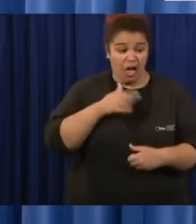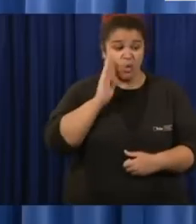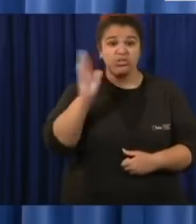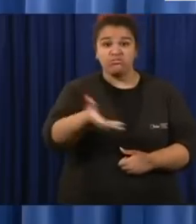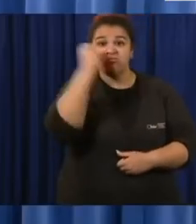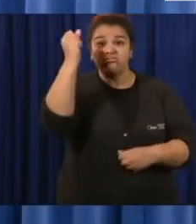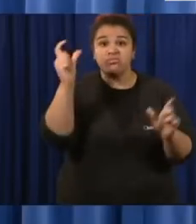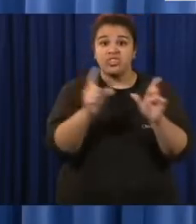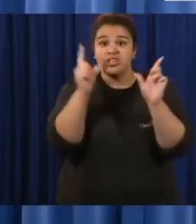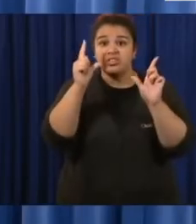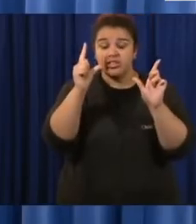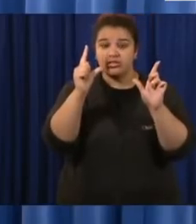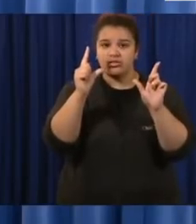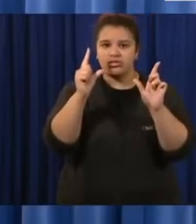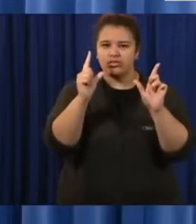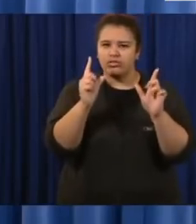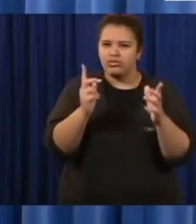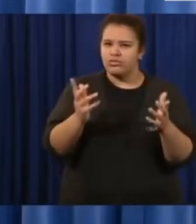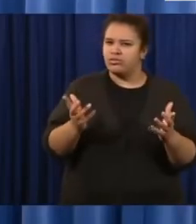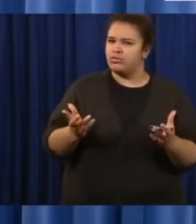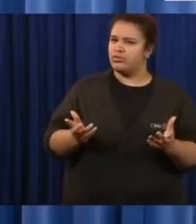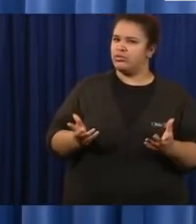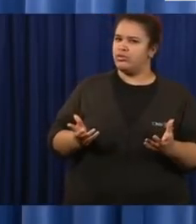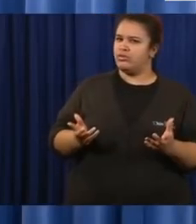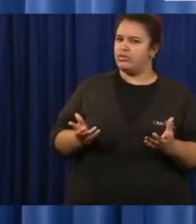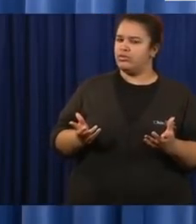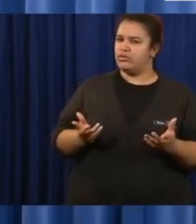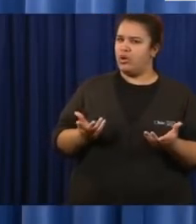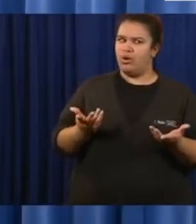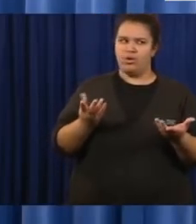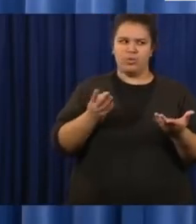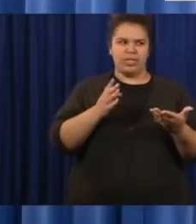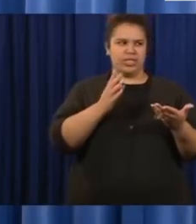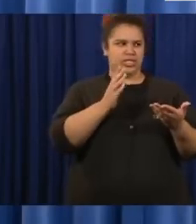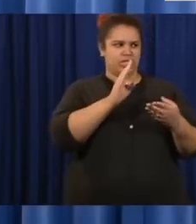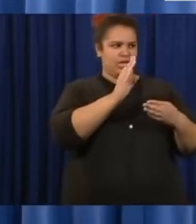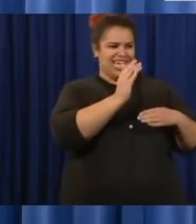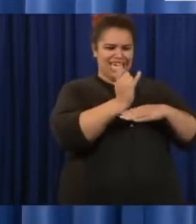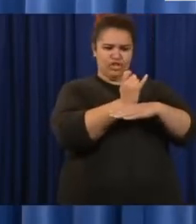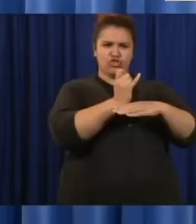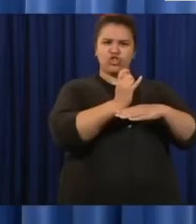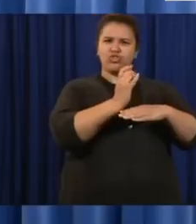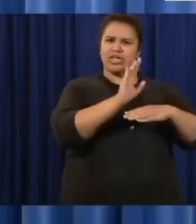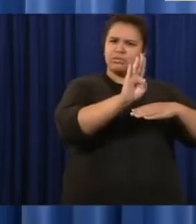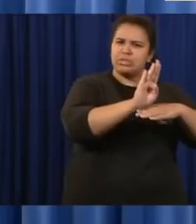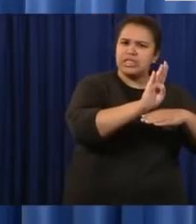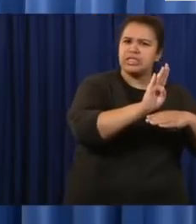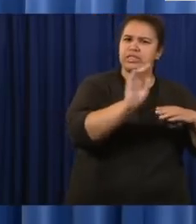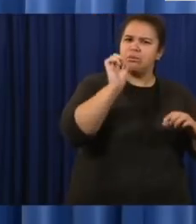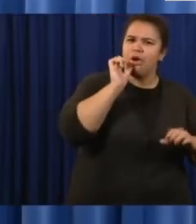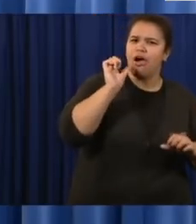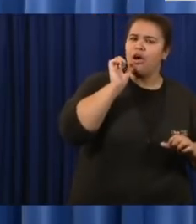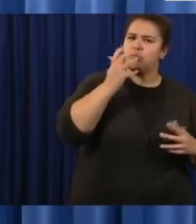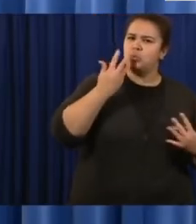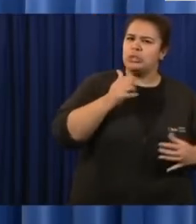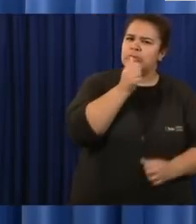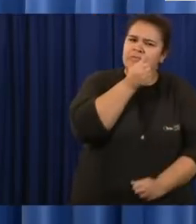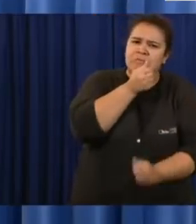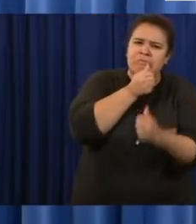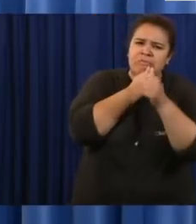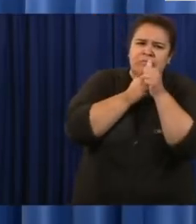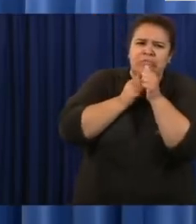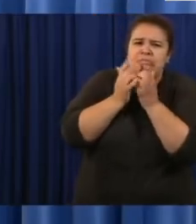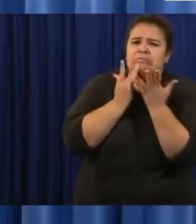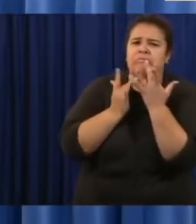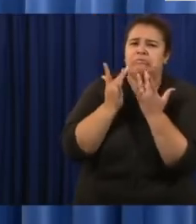How is this going to work out together when the industry, the special restaurants and bars, has been through quite a bit? And is this going to be